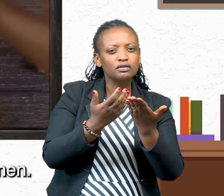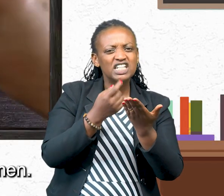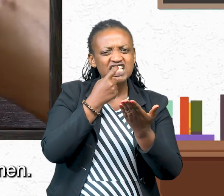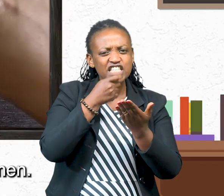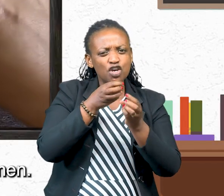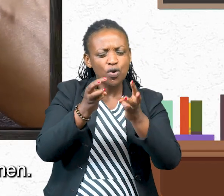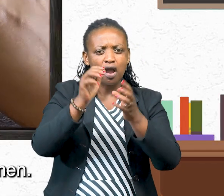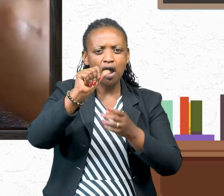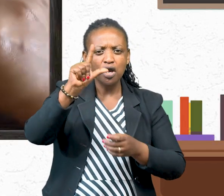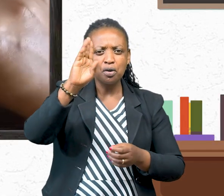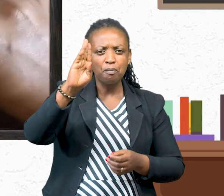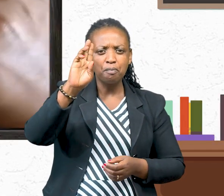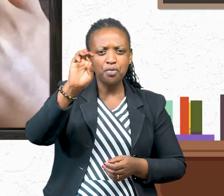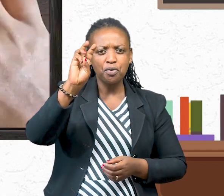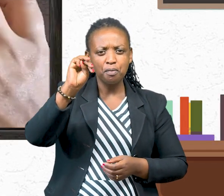as albumen.